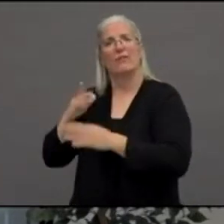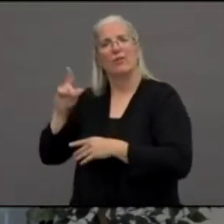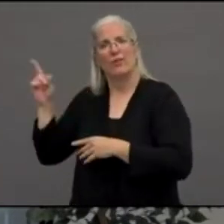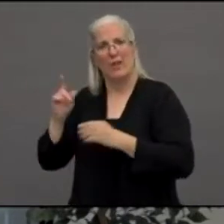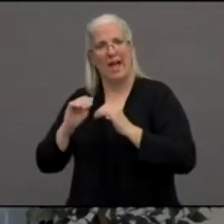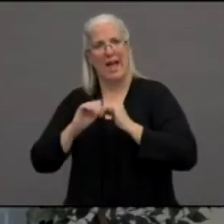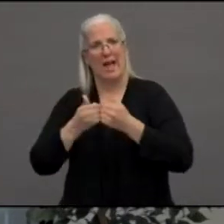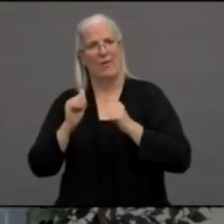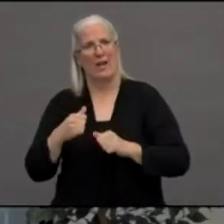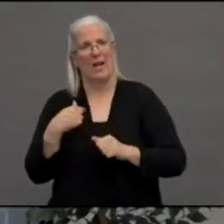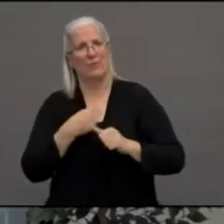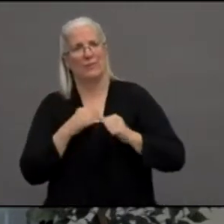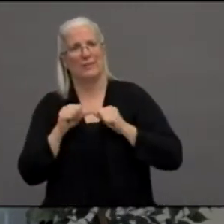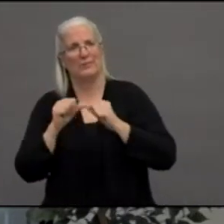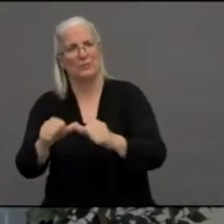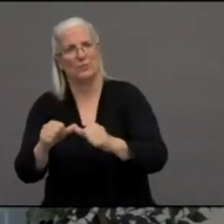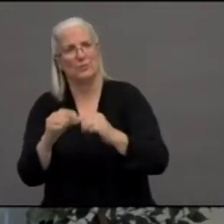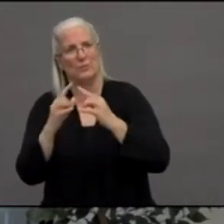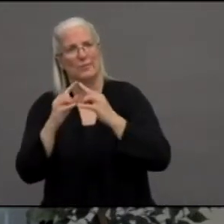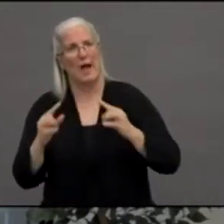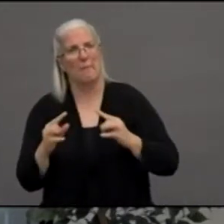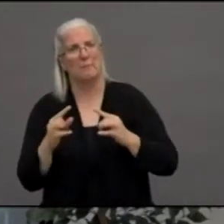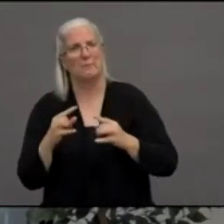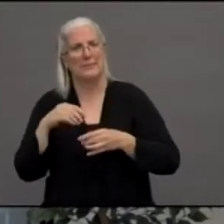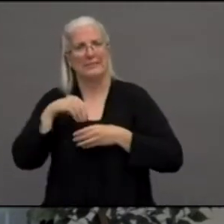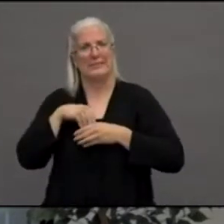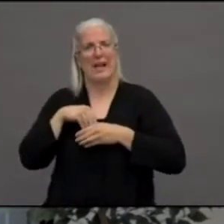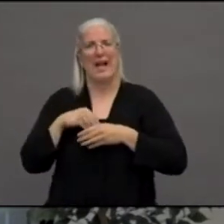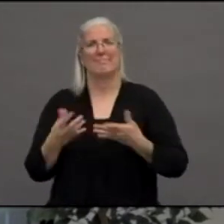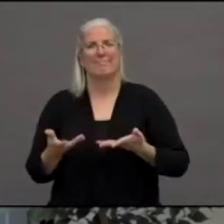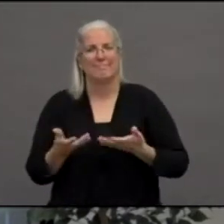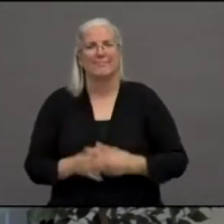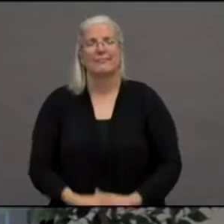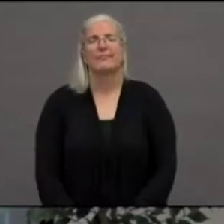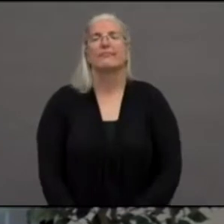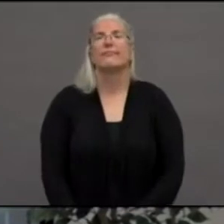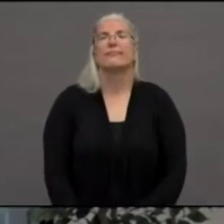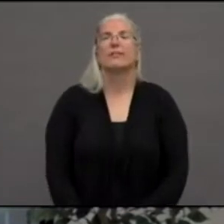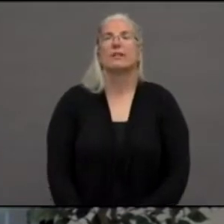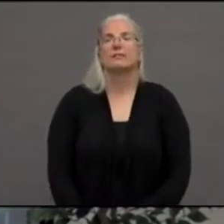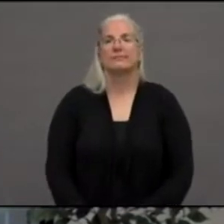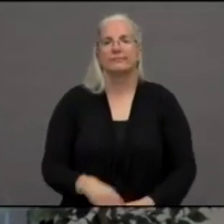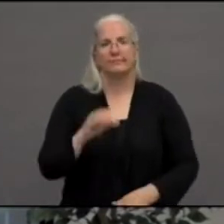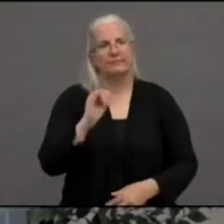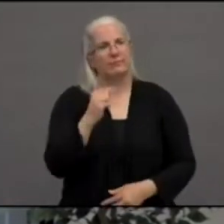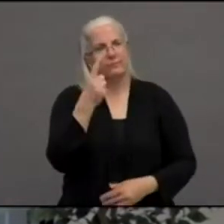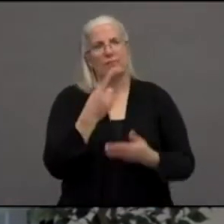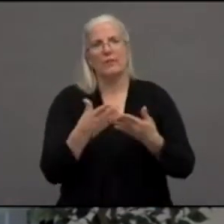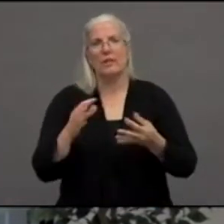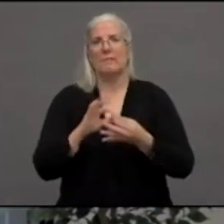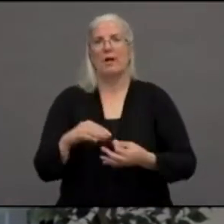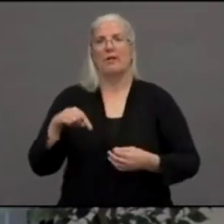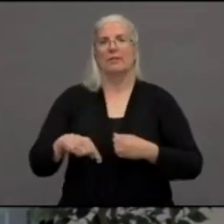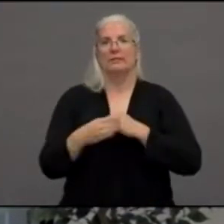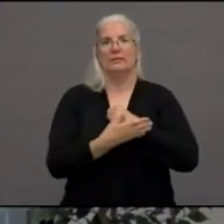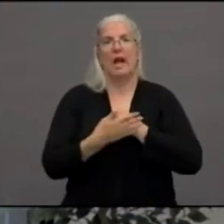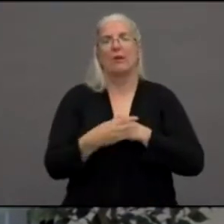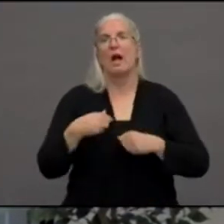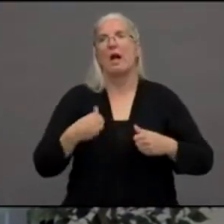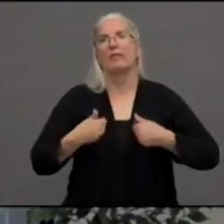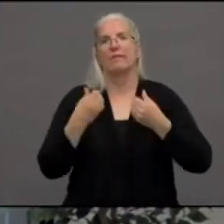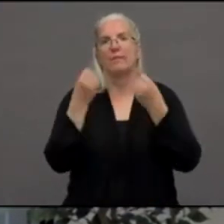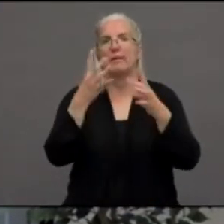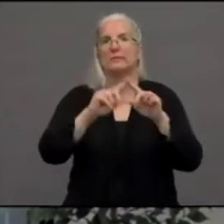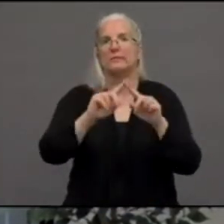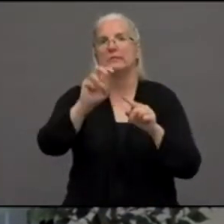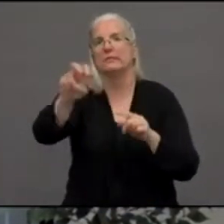future. That's one thing about this county. I've lived in a lot of counties. I'm not going to mention them Same. because I may have to go there and work at